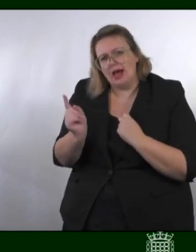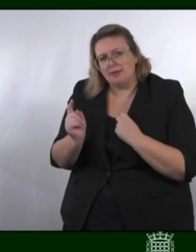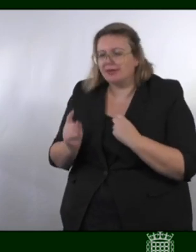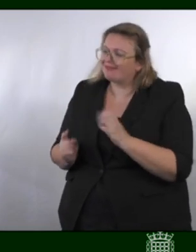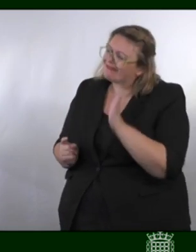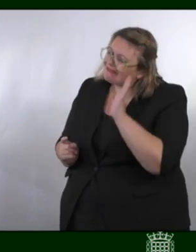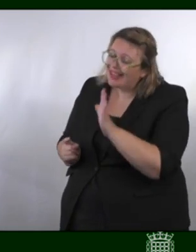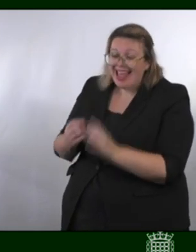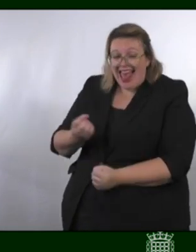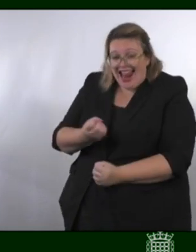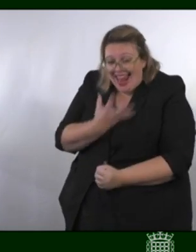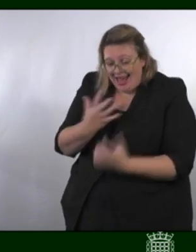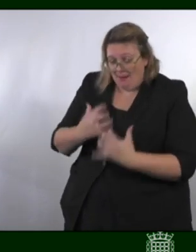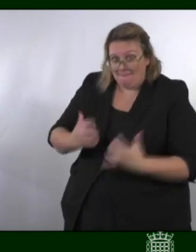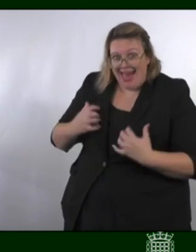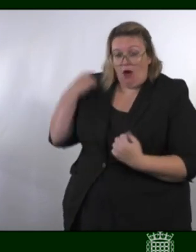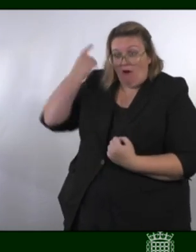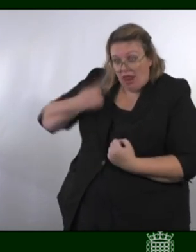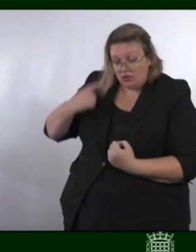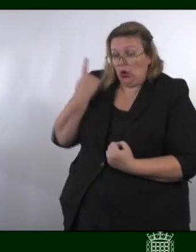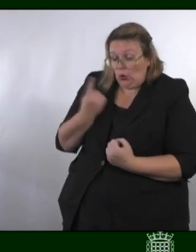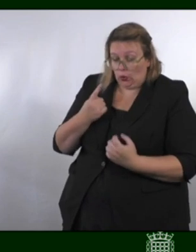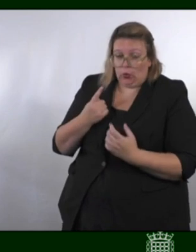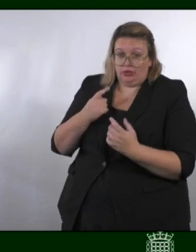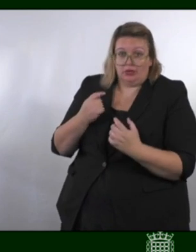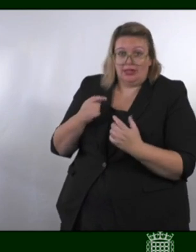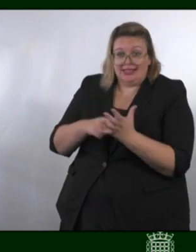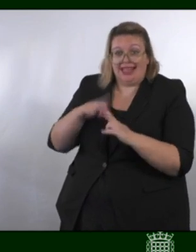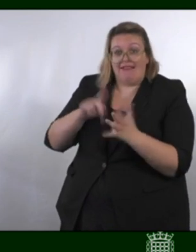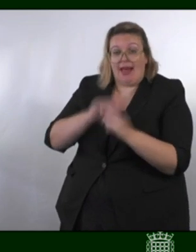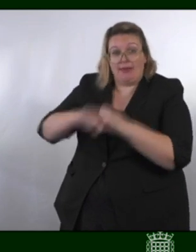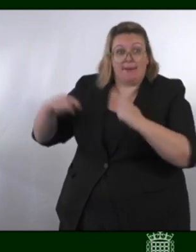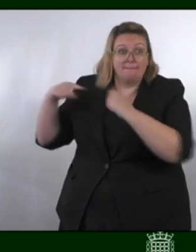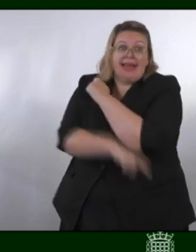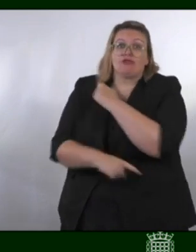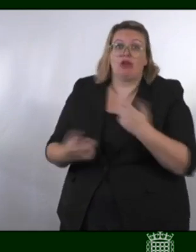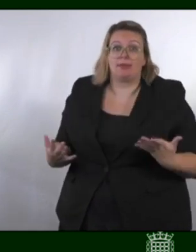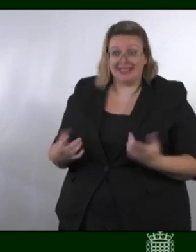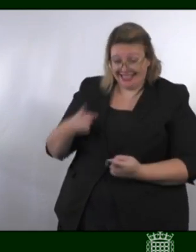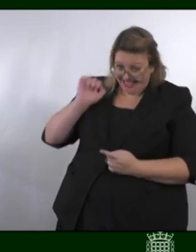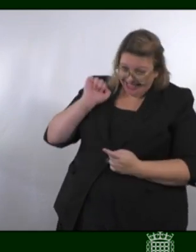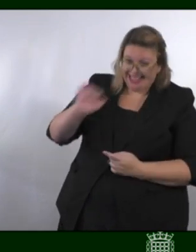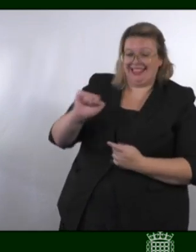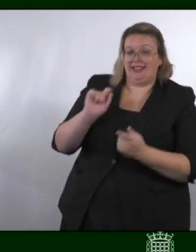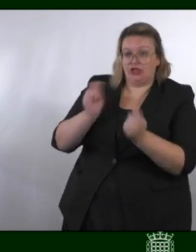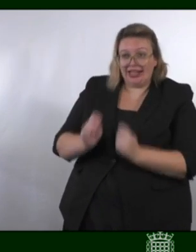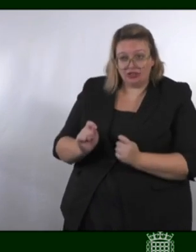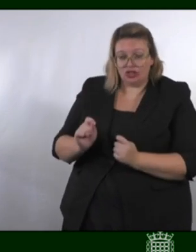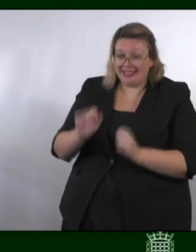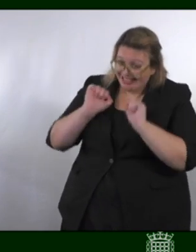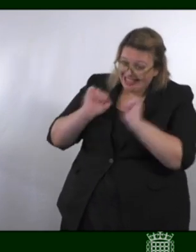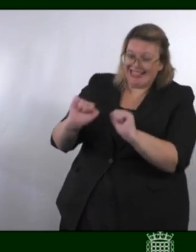who bankrupted TfL's finances, and any changes that he brings in are entirely